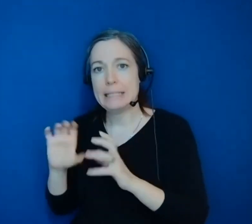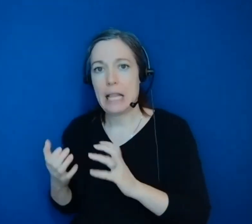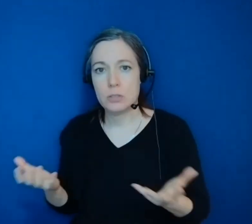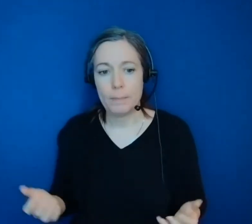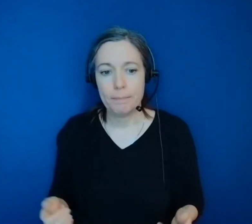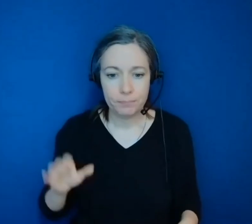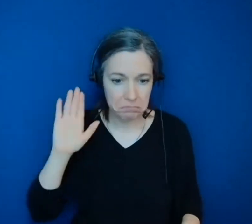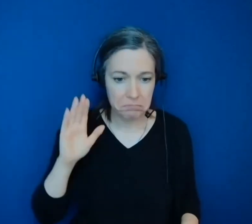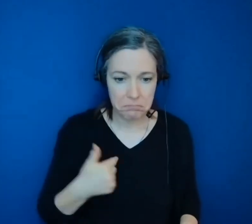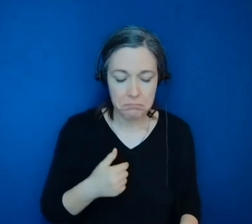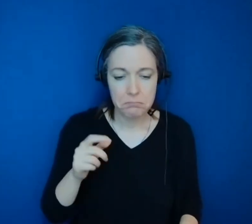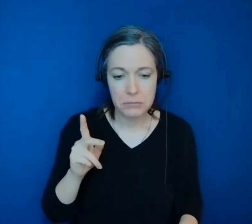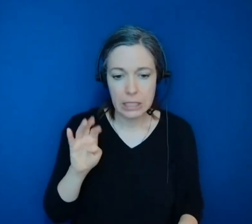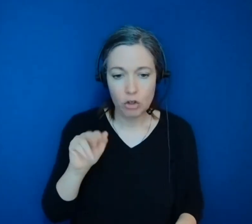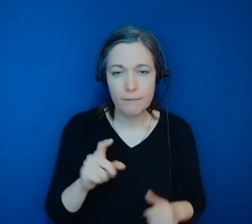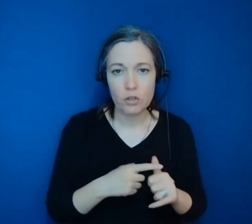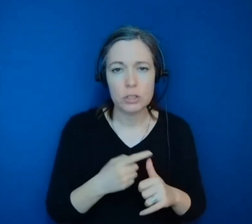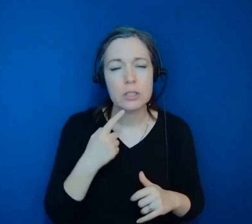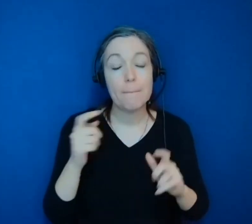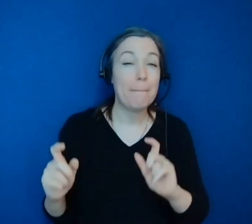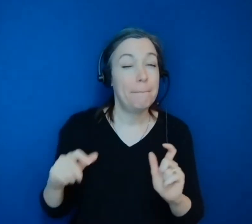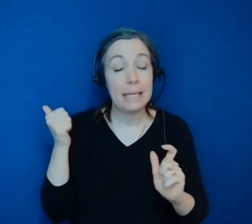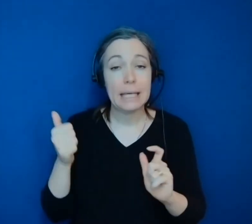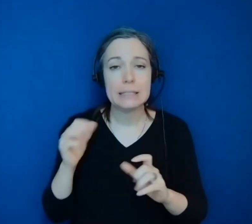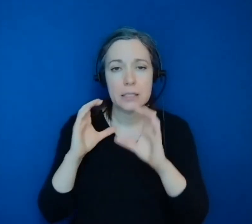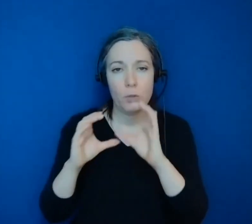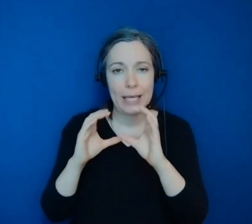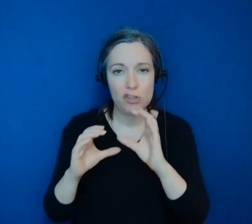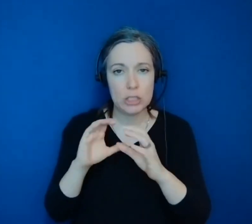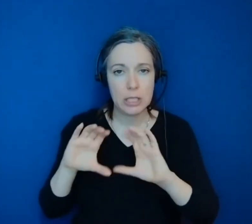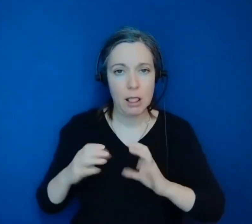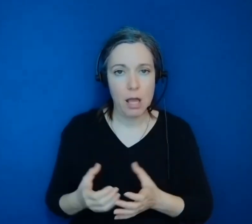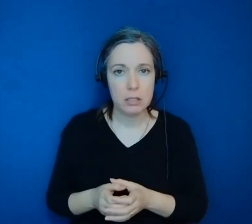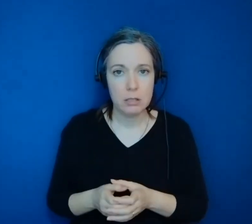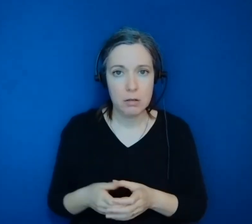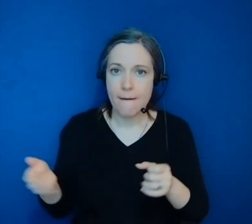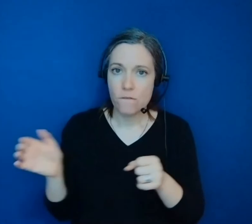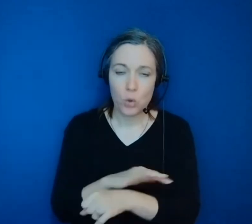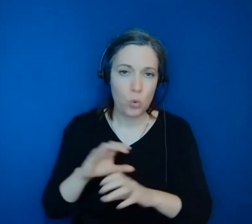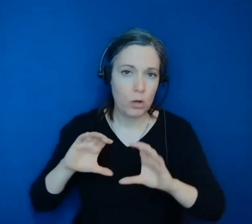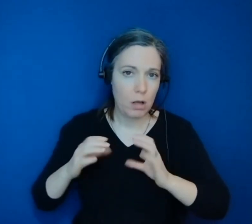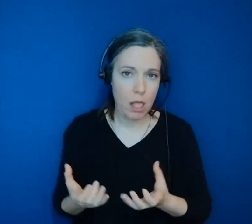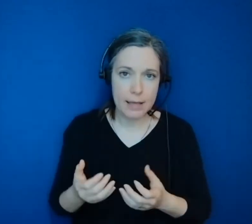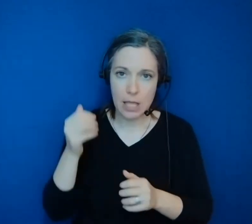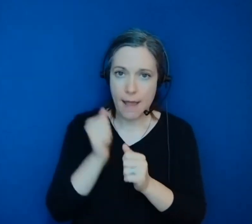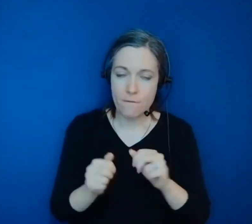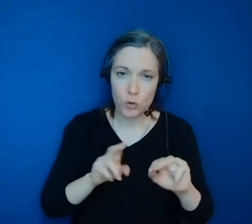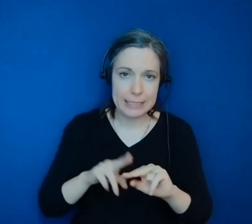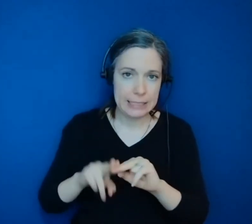Yeah, I'll go first. My biggest class is communications so it's a full class every seat is taken,